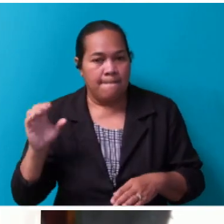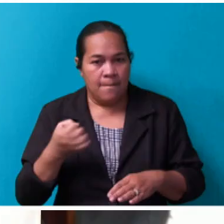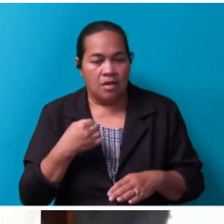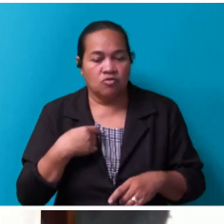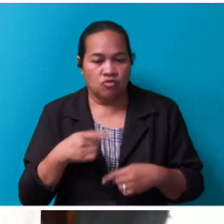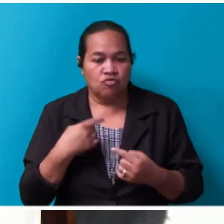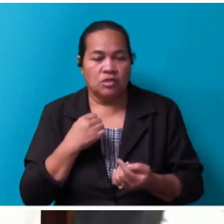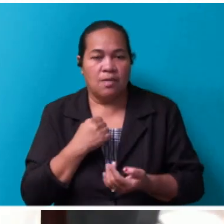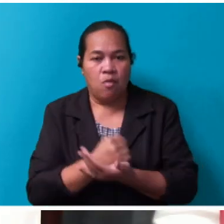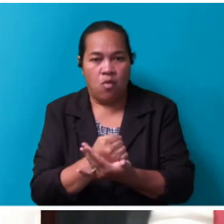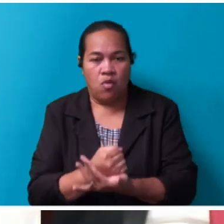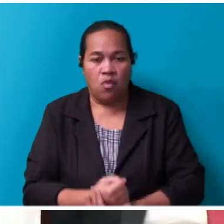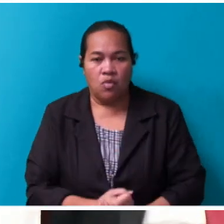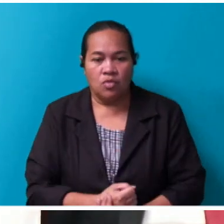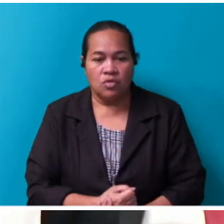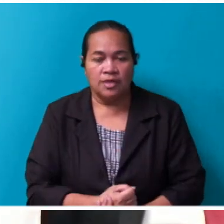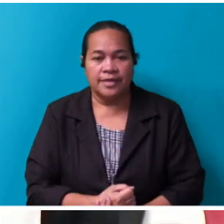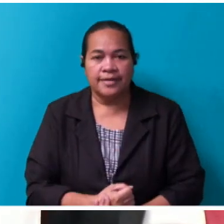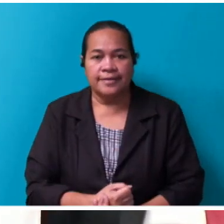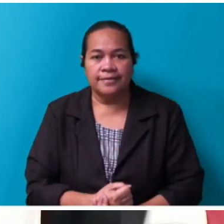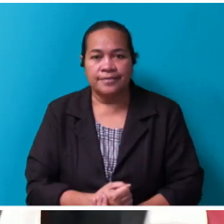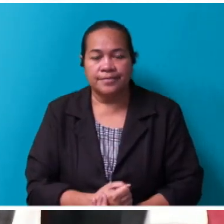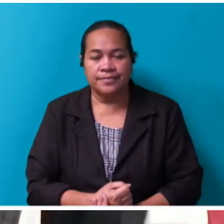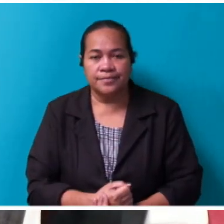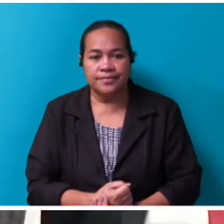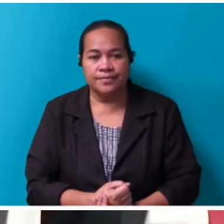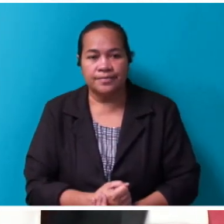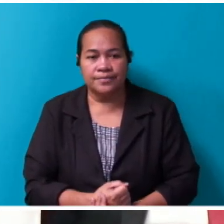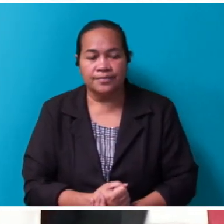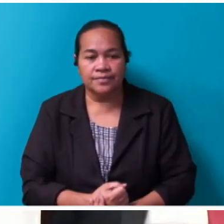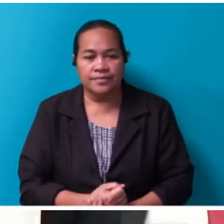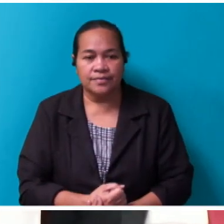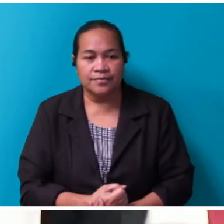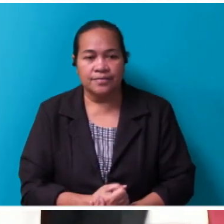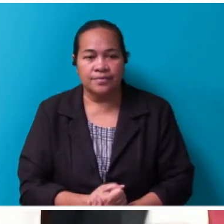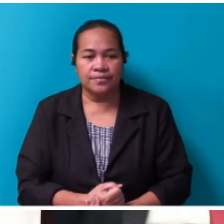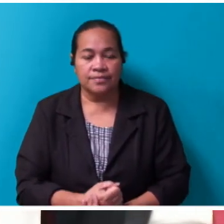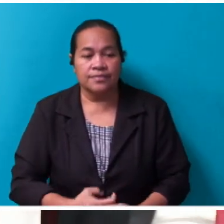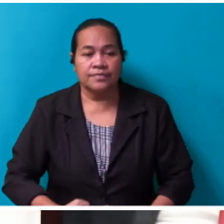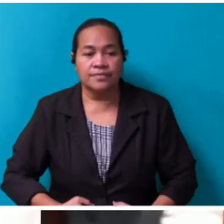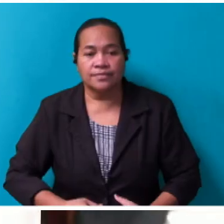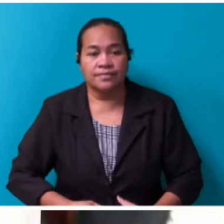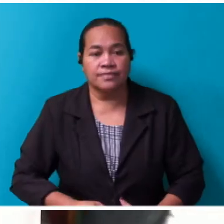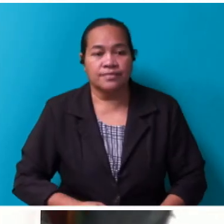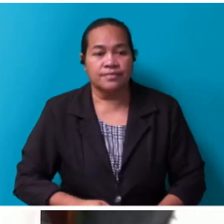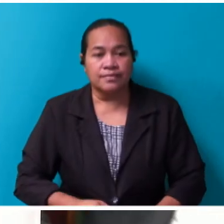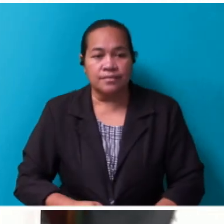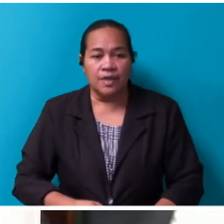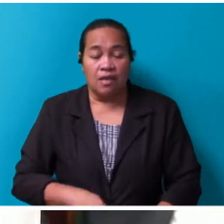to support the industry. In terms of current levels of support, Honorable Speaker,